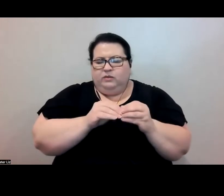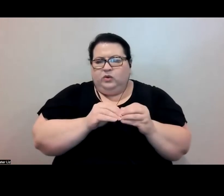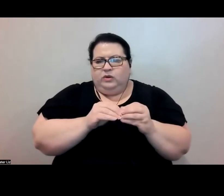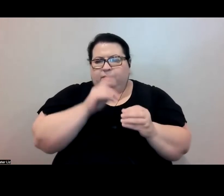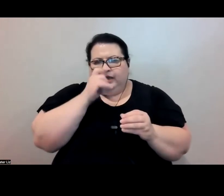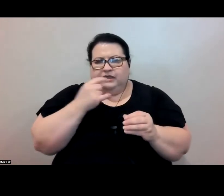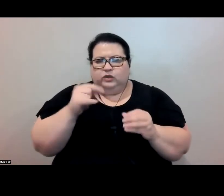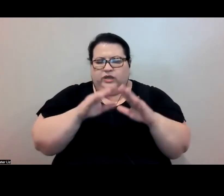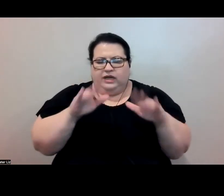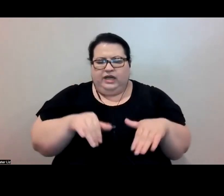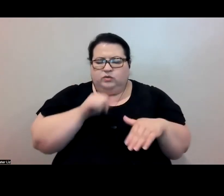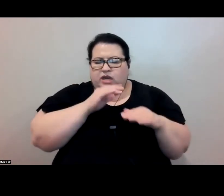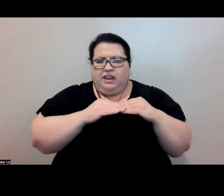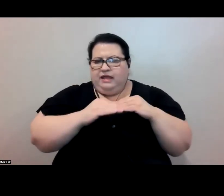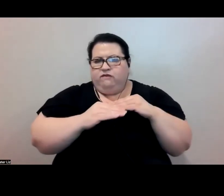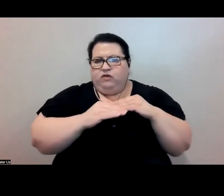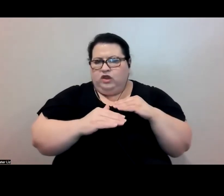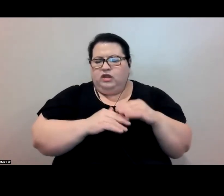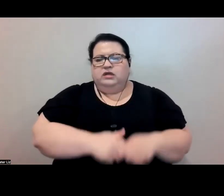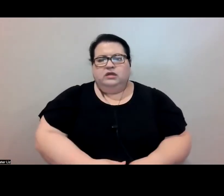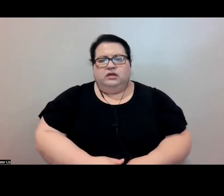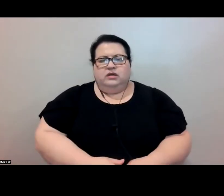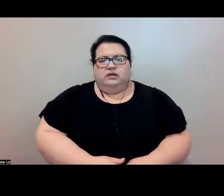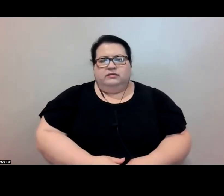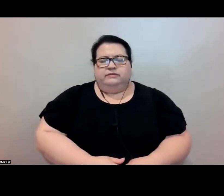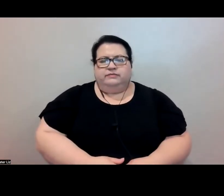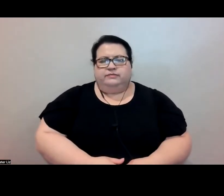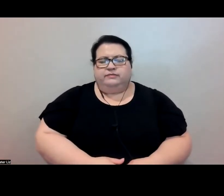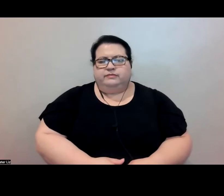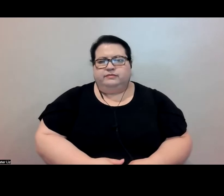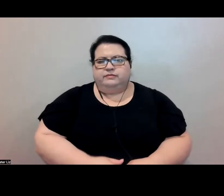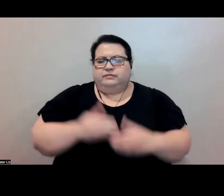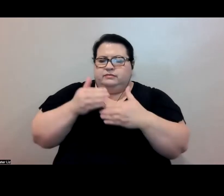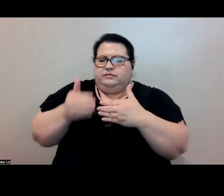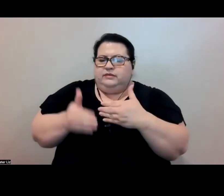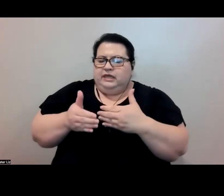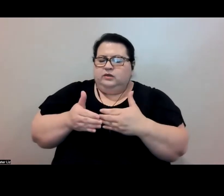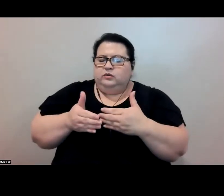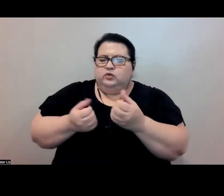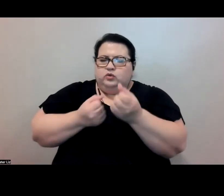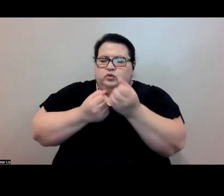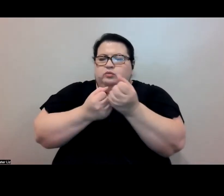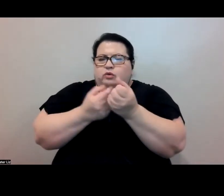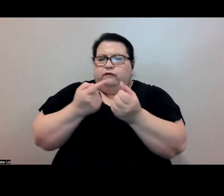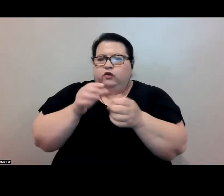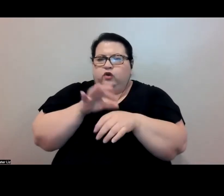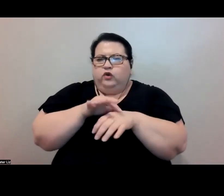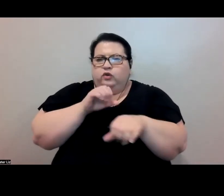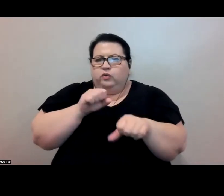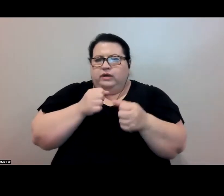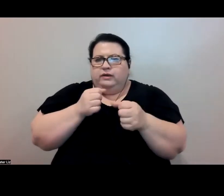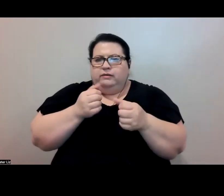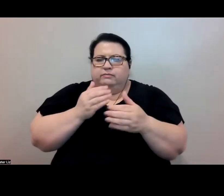the greenhouses weren't level. The lateral side supports that are for earthquake